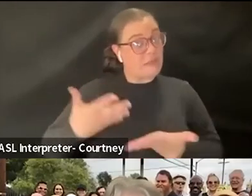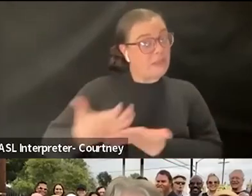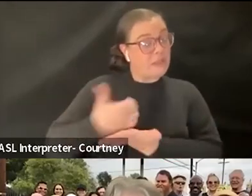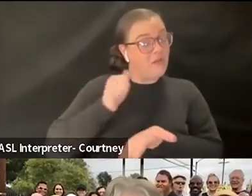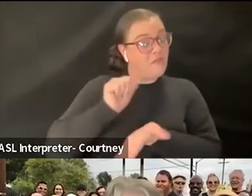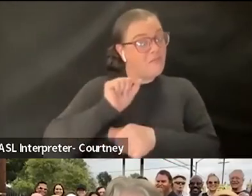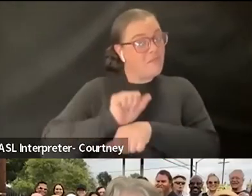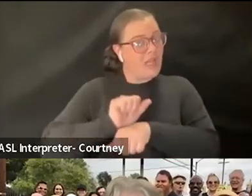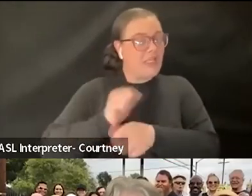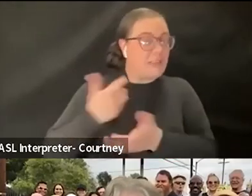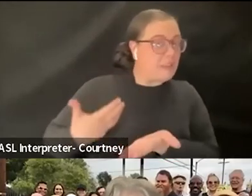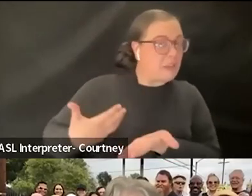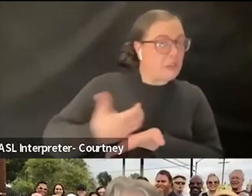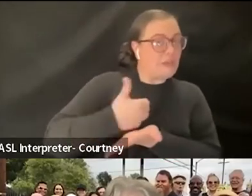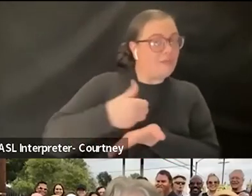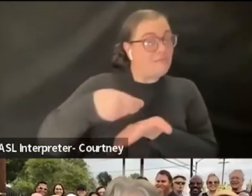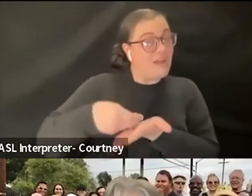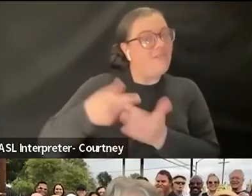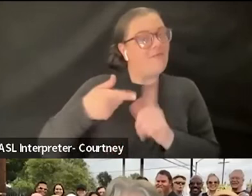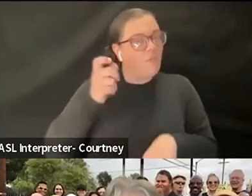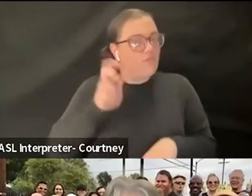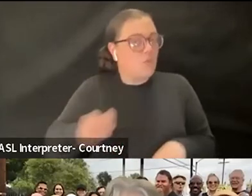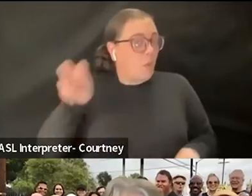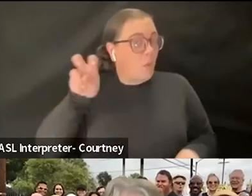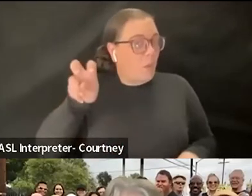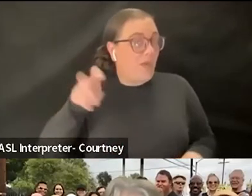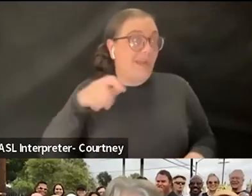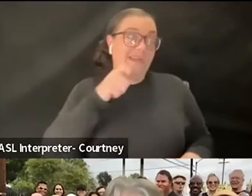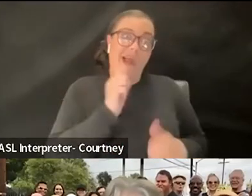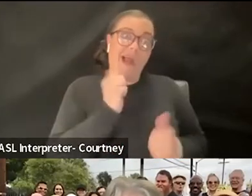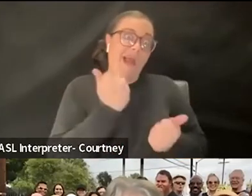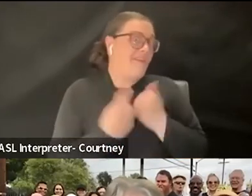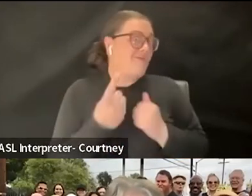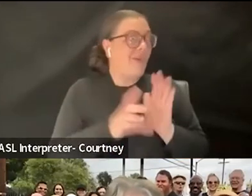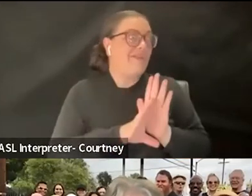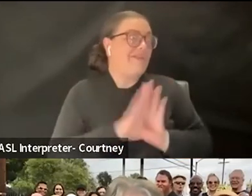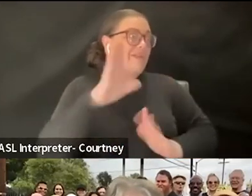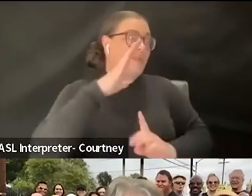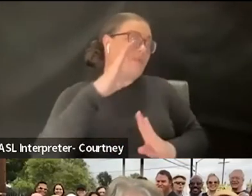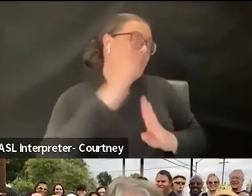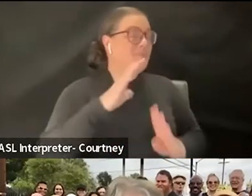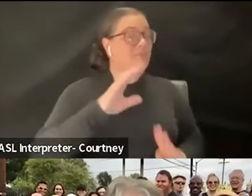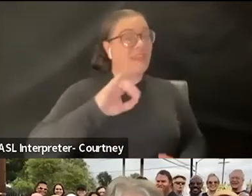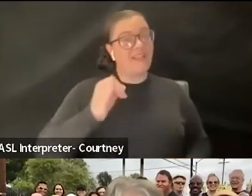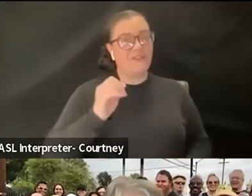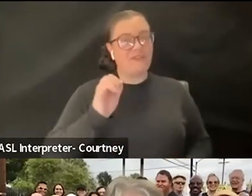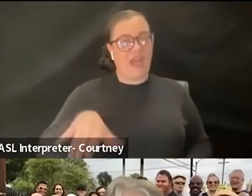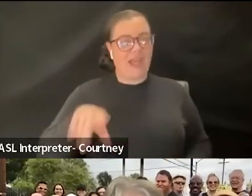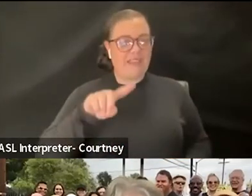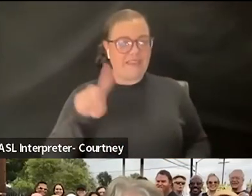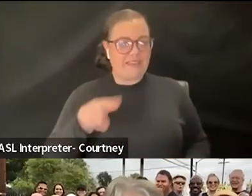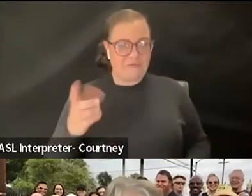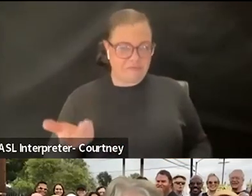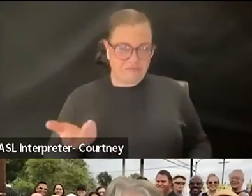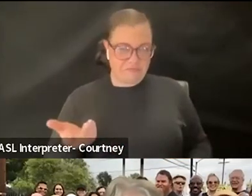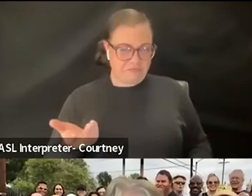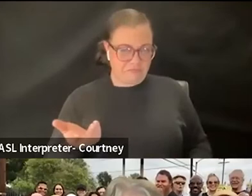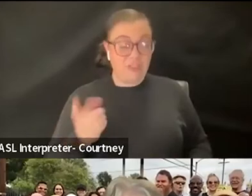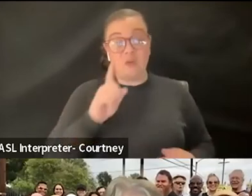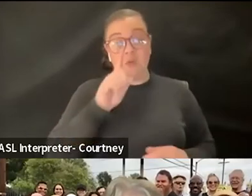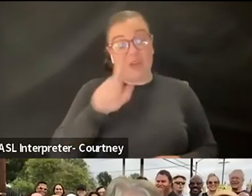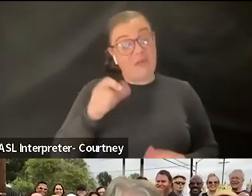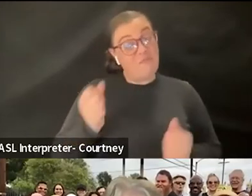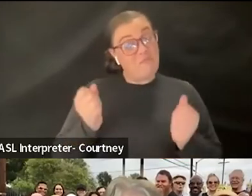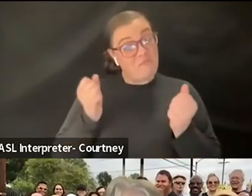food on the table, who go out and tour 90% of the year, but get no benefit from that. So speaking to